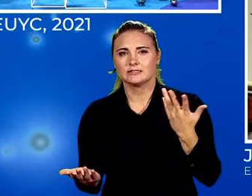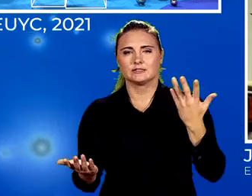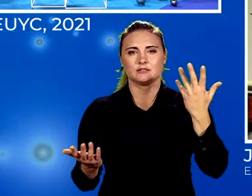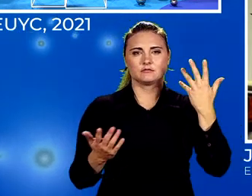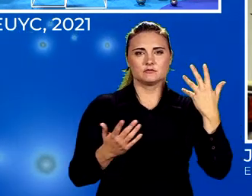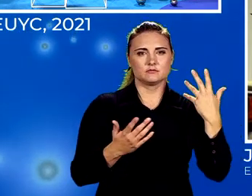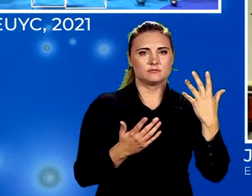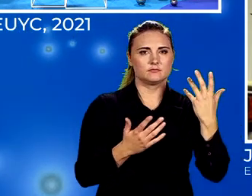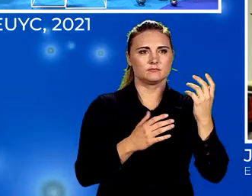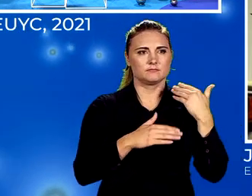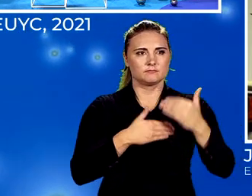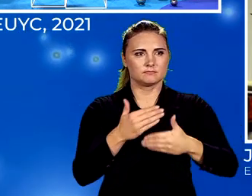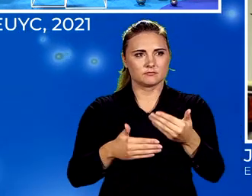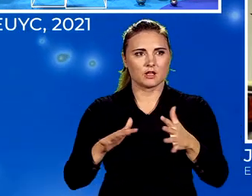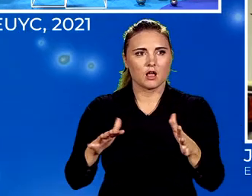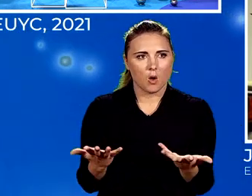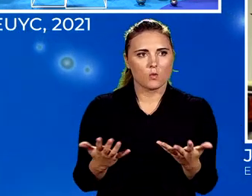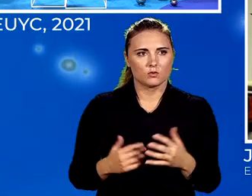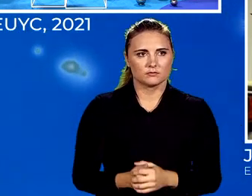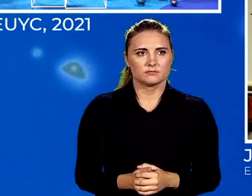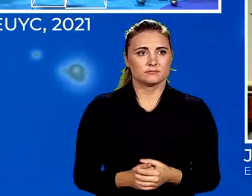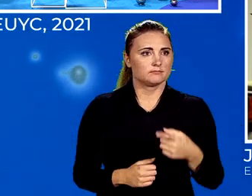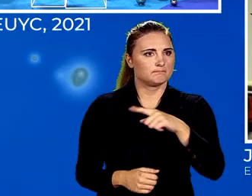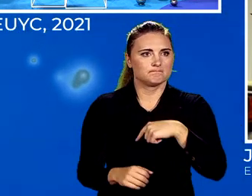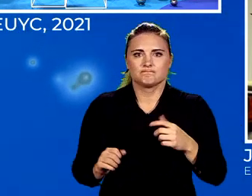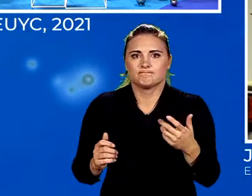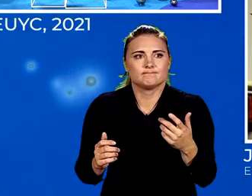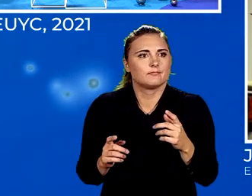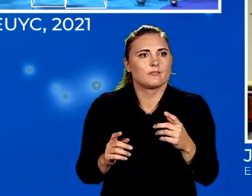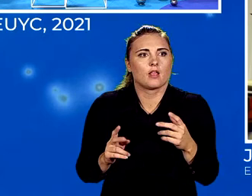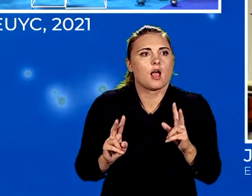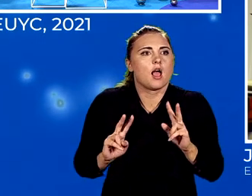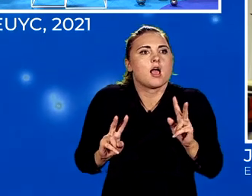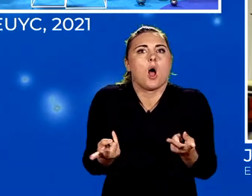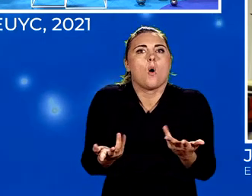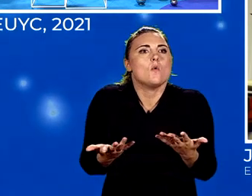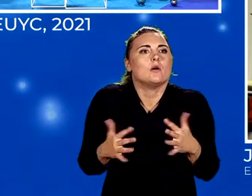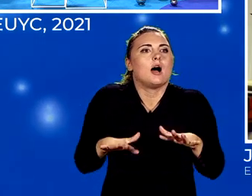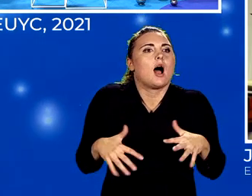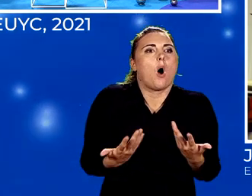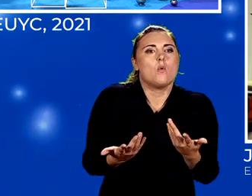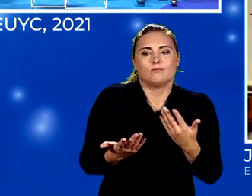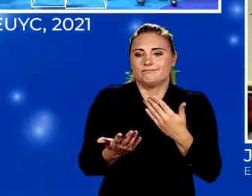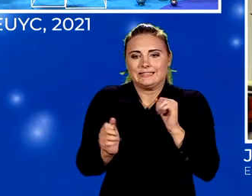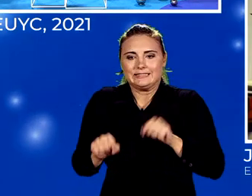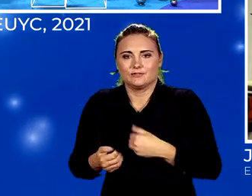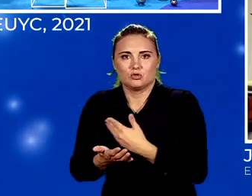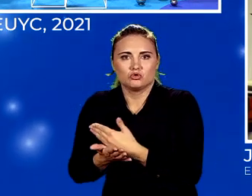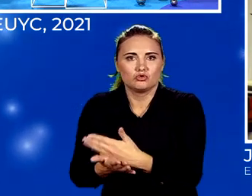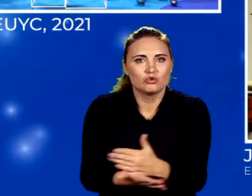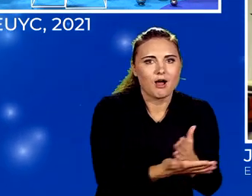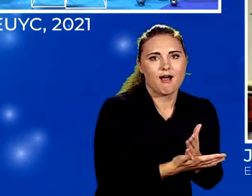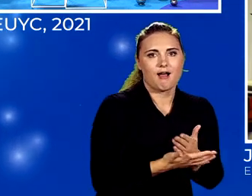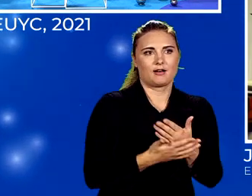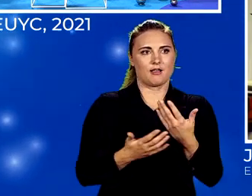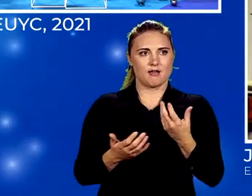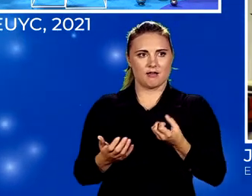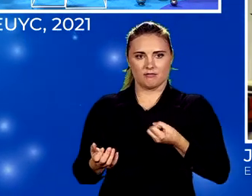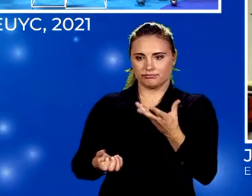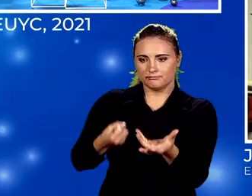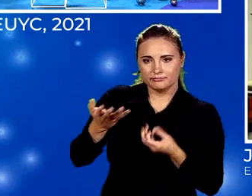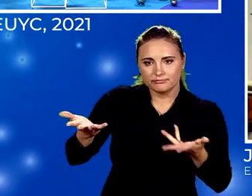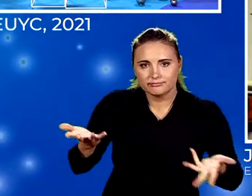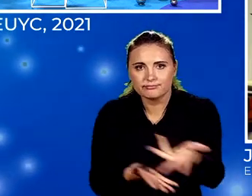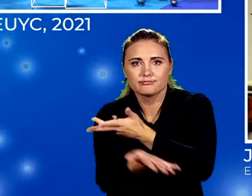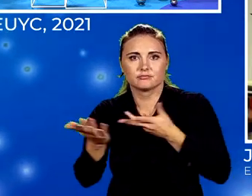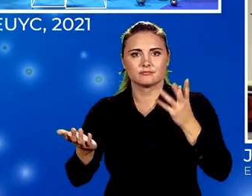our voice and to make changes, the changes that we want to see in our world. That's the 25%